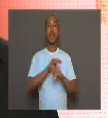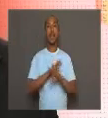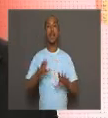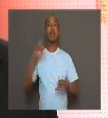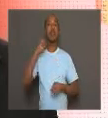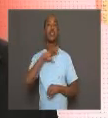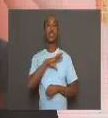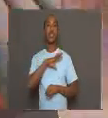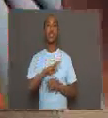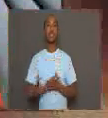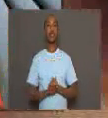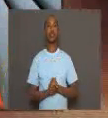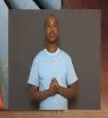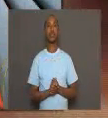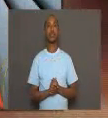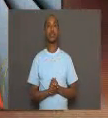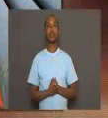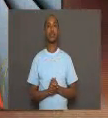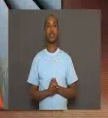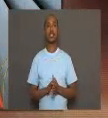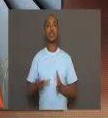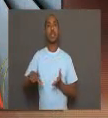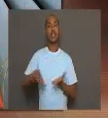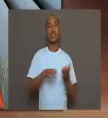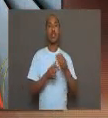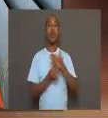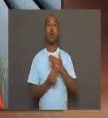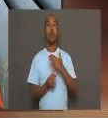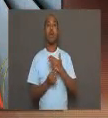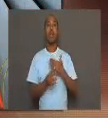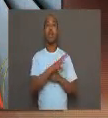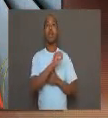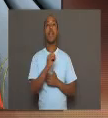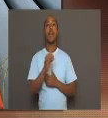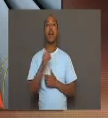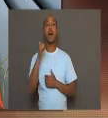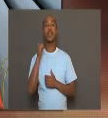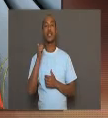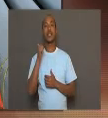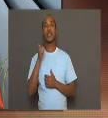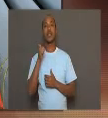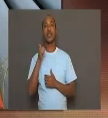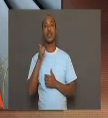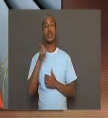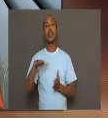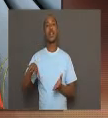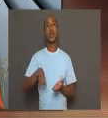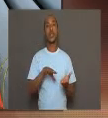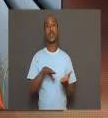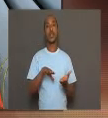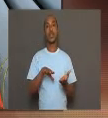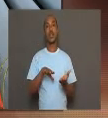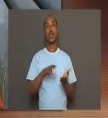pollution. The spillages of oil and other hazardous liquids from leaking